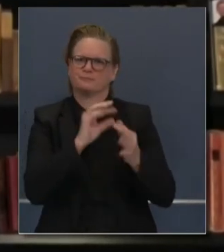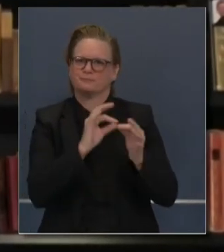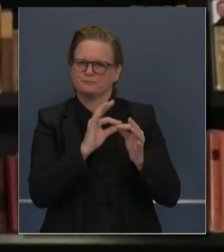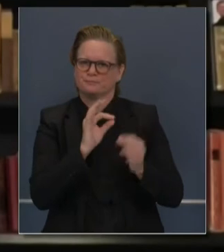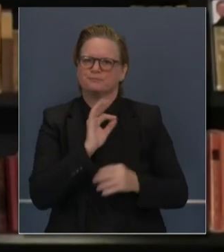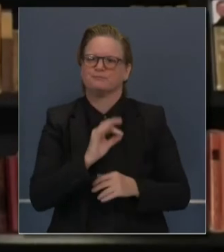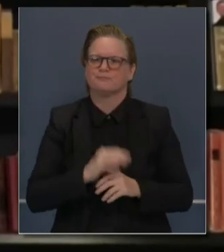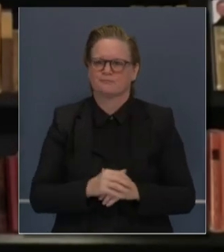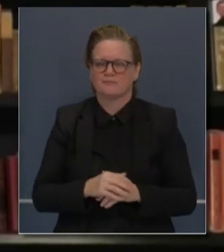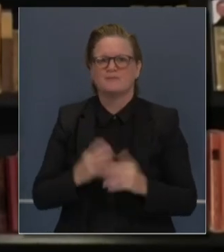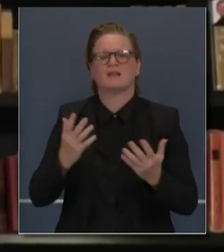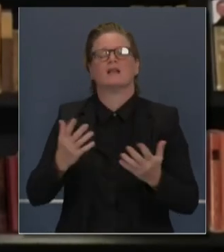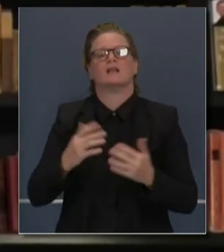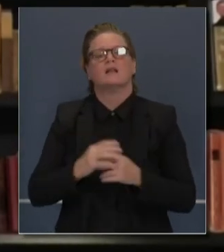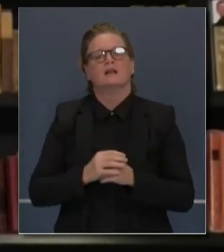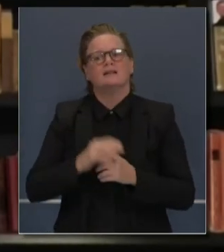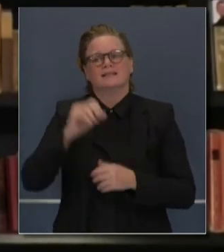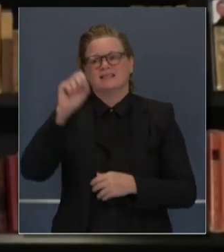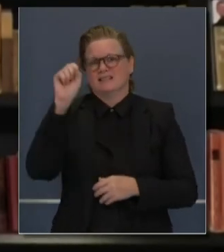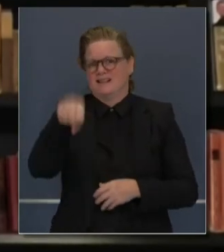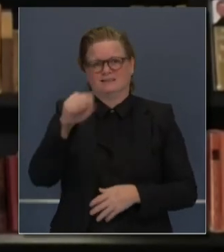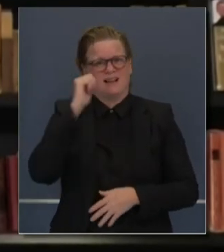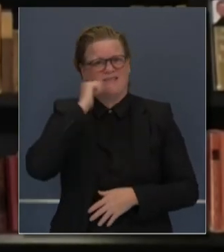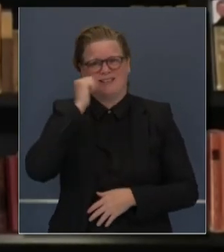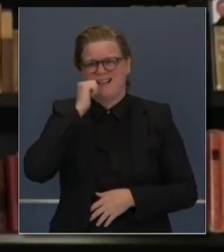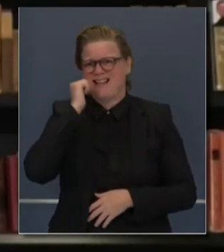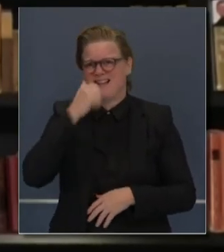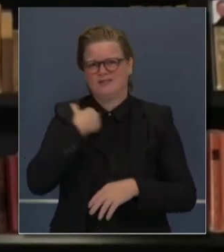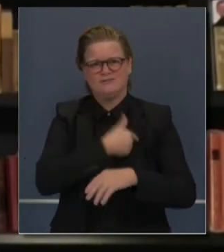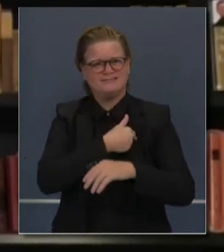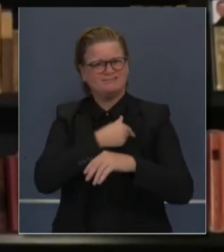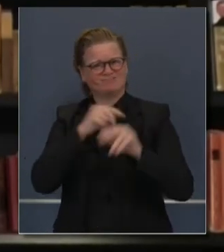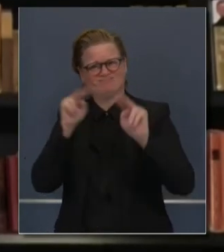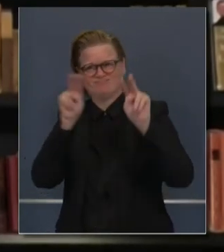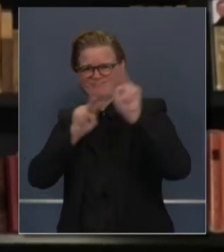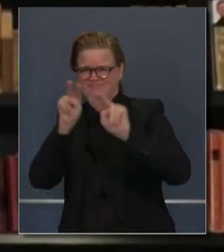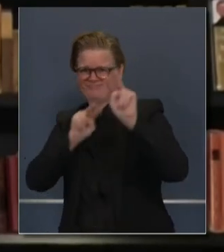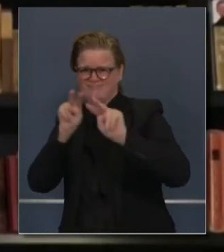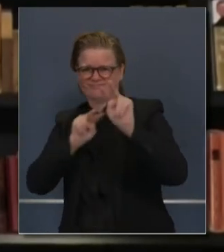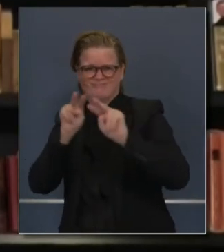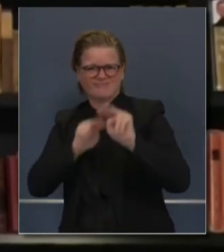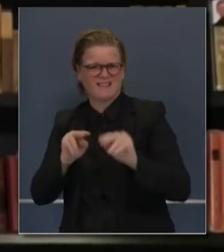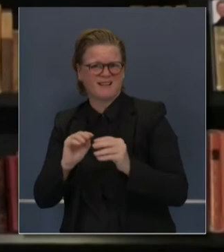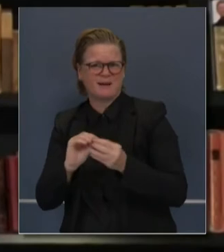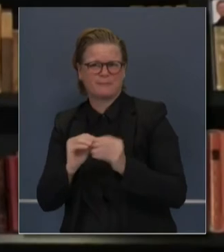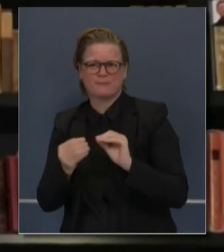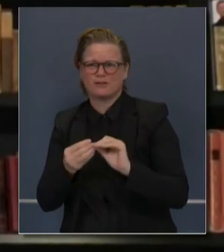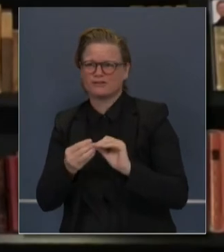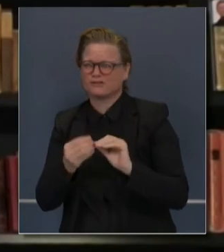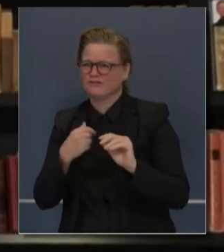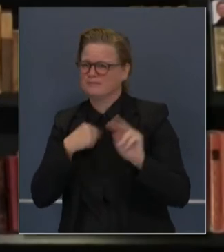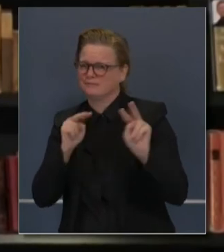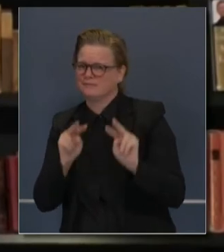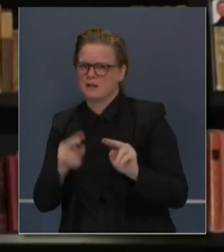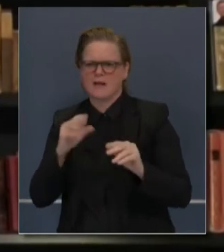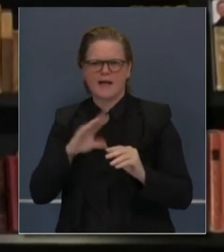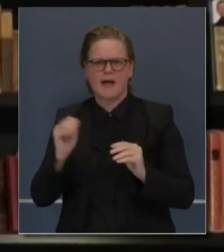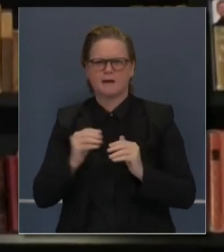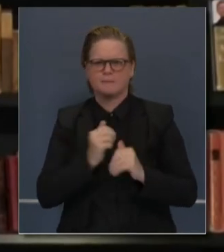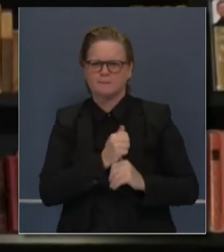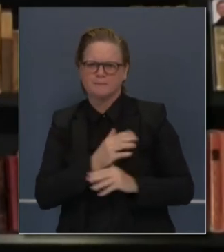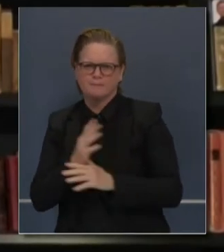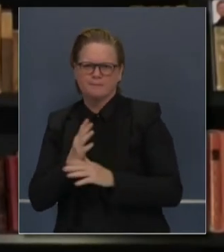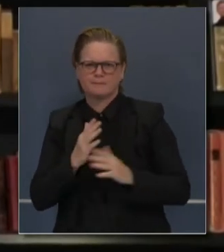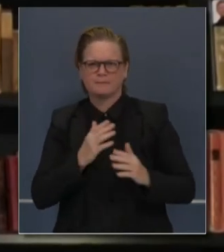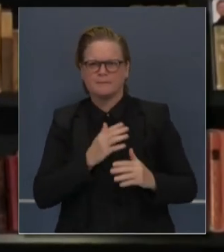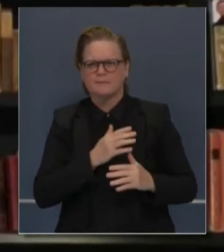real time. Do not anticipate, again, week by week announcements in this space. There are many moving parts